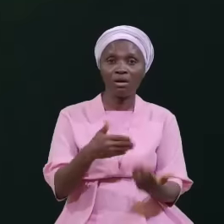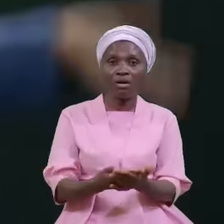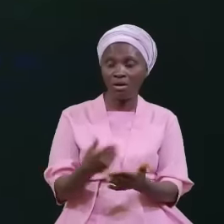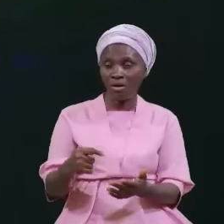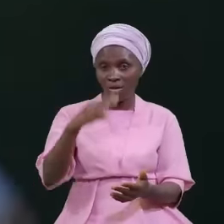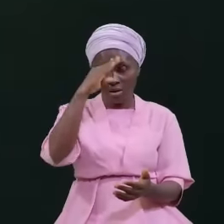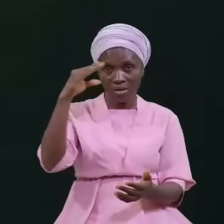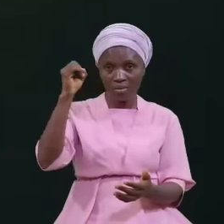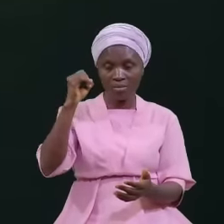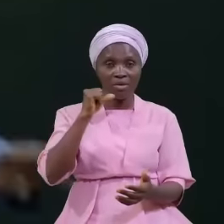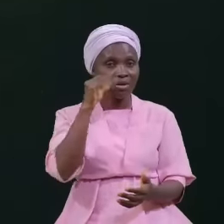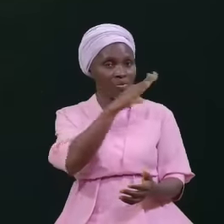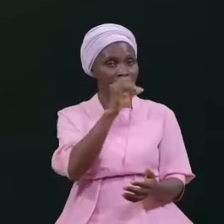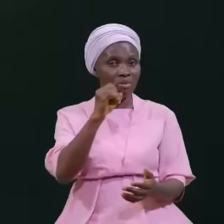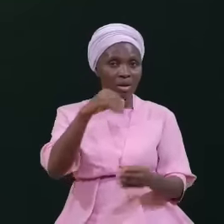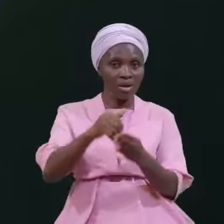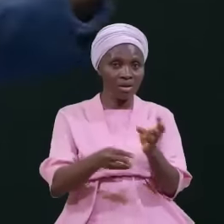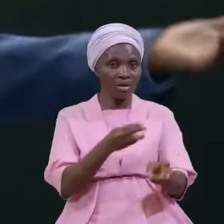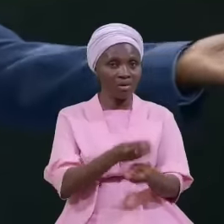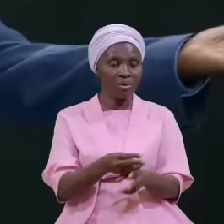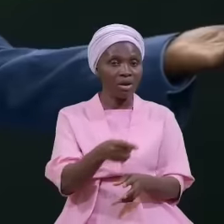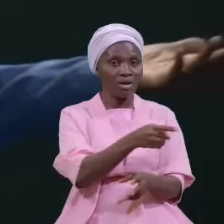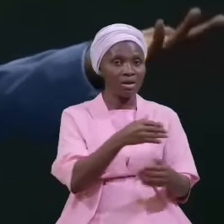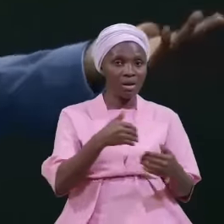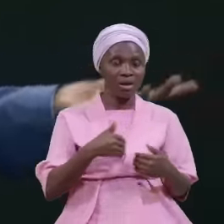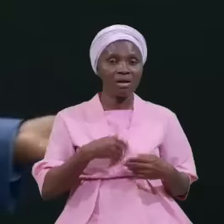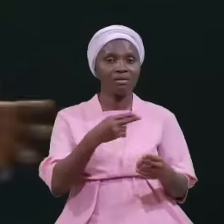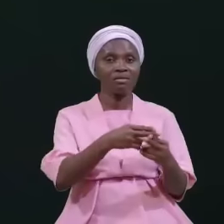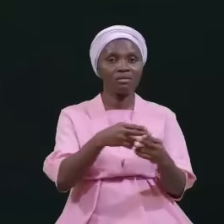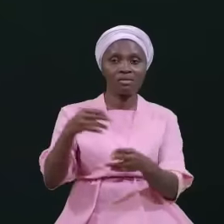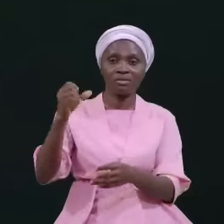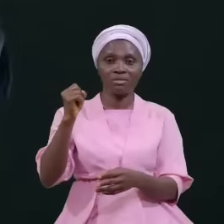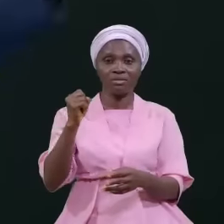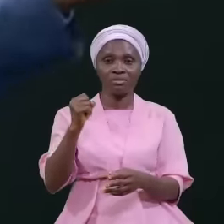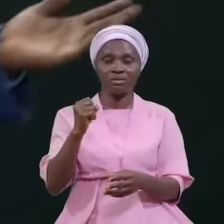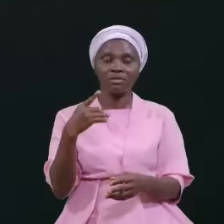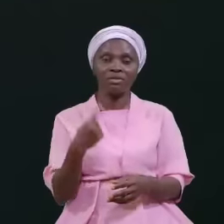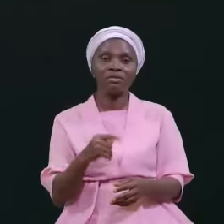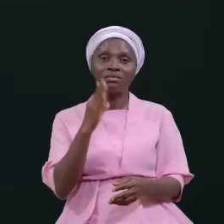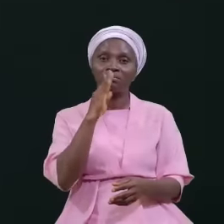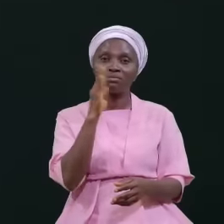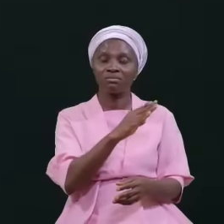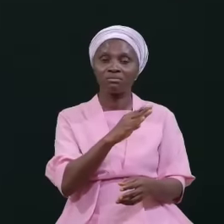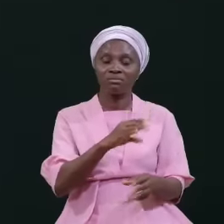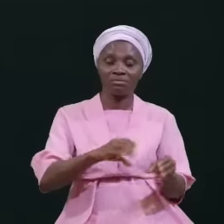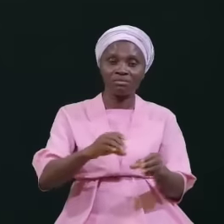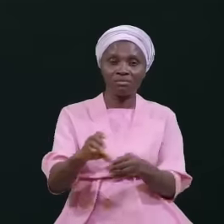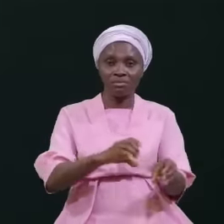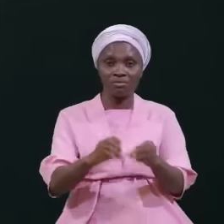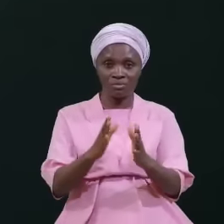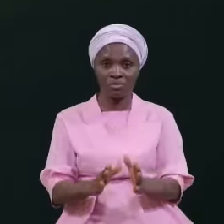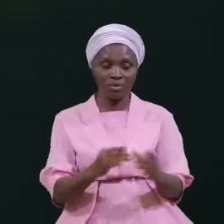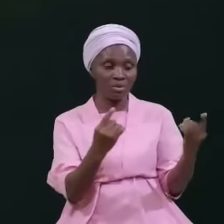the world, they have names. The evildoers, they have name. The sinners, they have name.